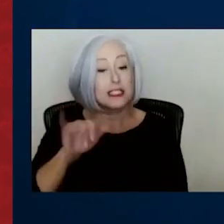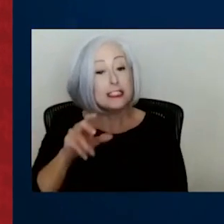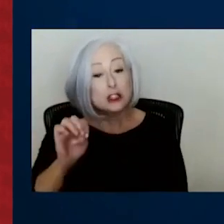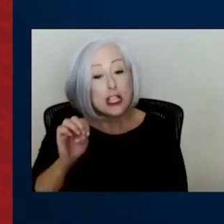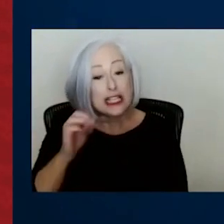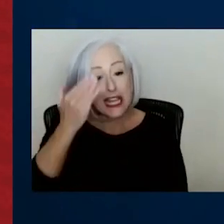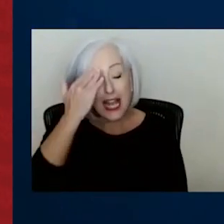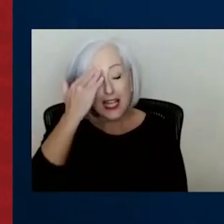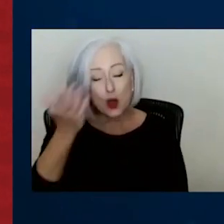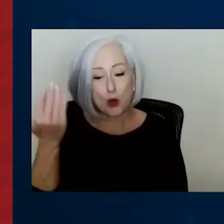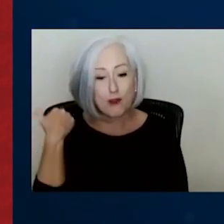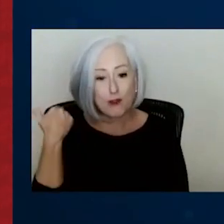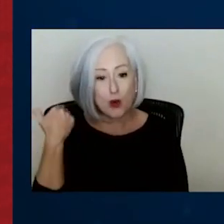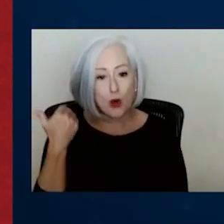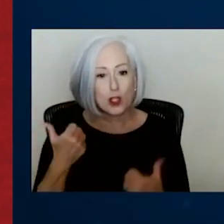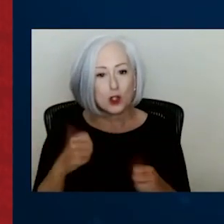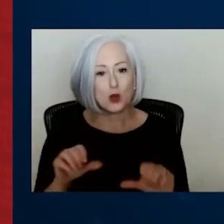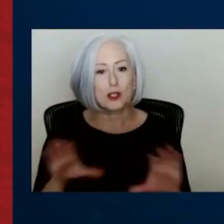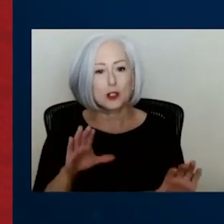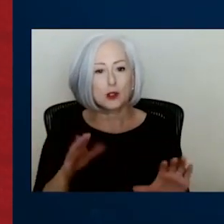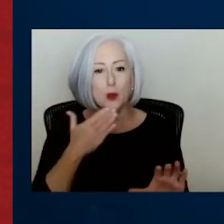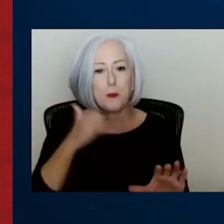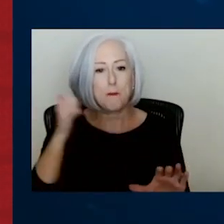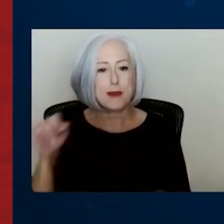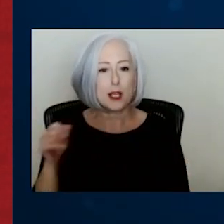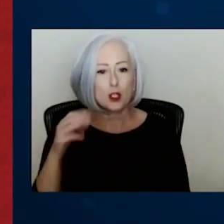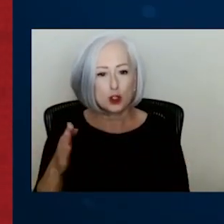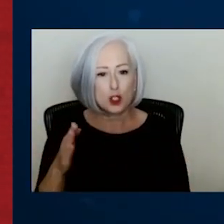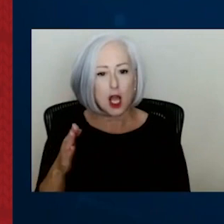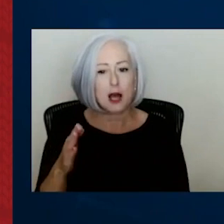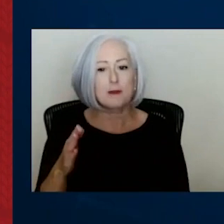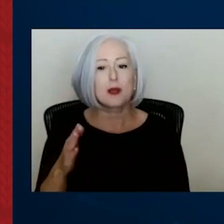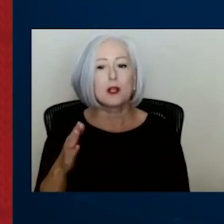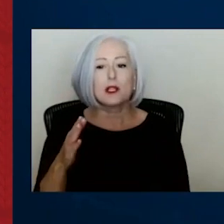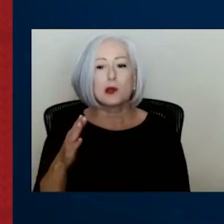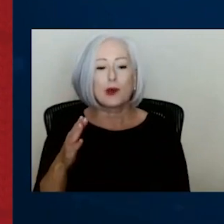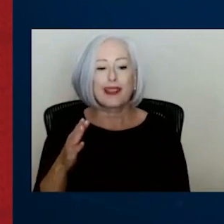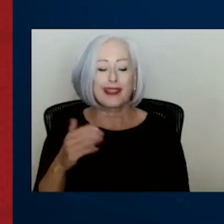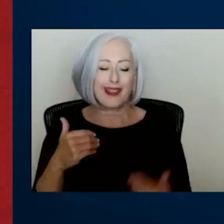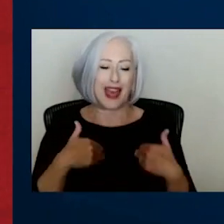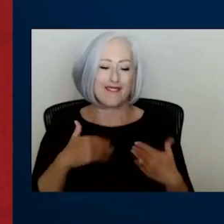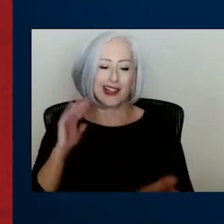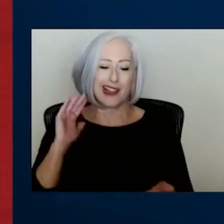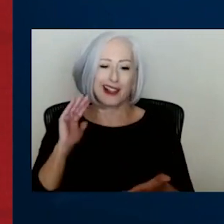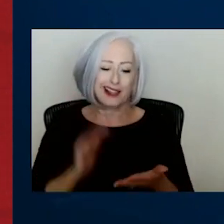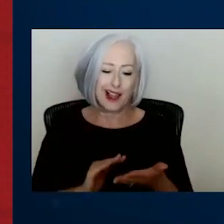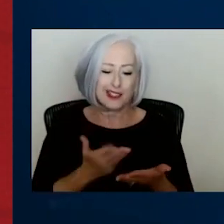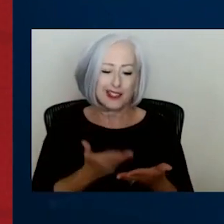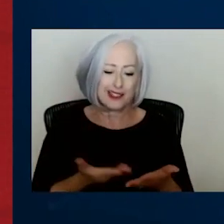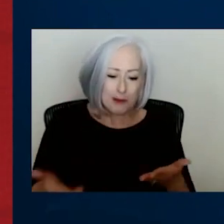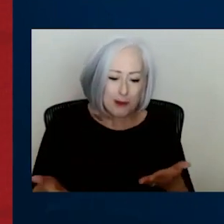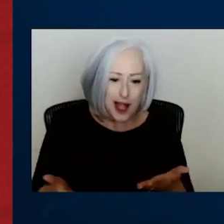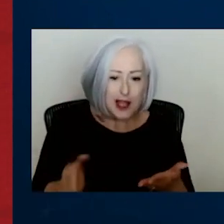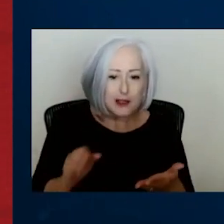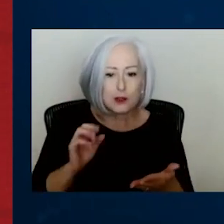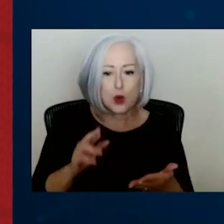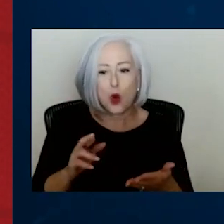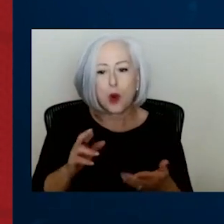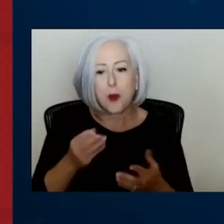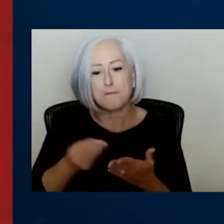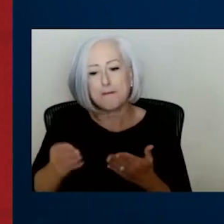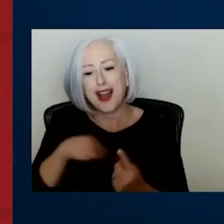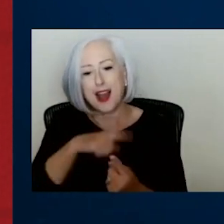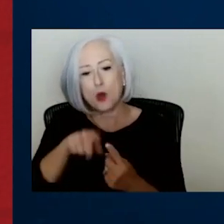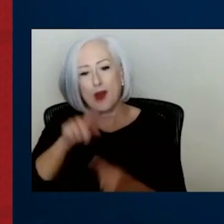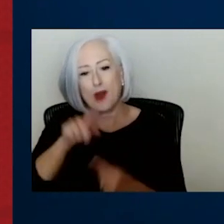little leaner job with trying to keep supplies around and even do some just-in-time sort of supply chain work.